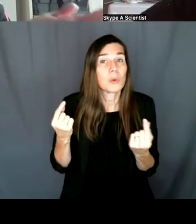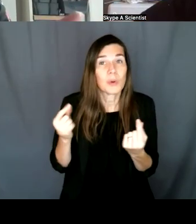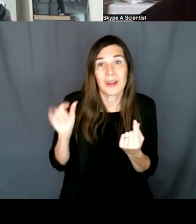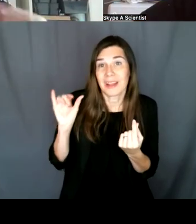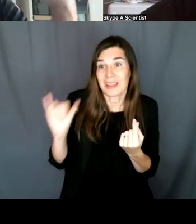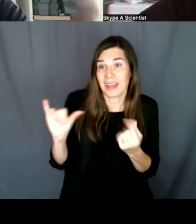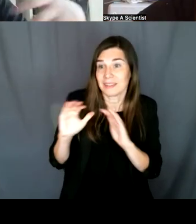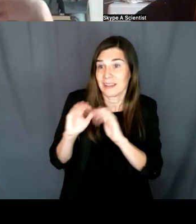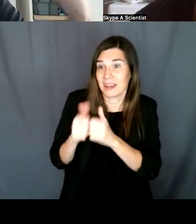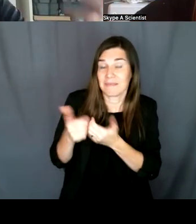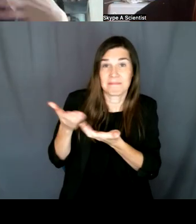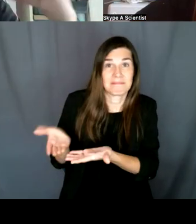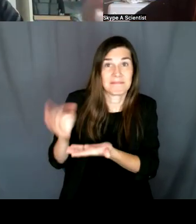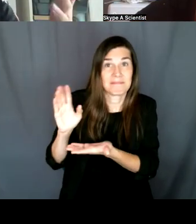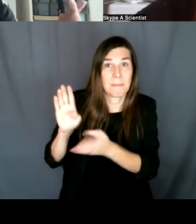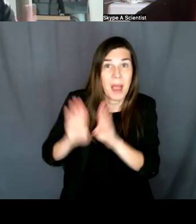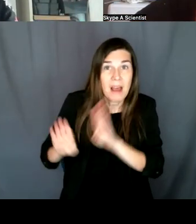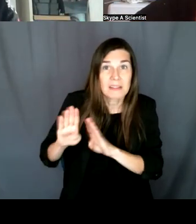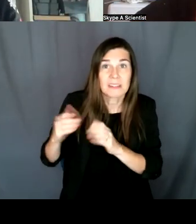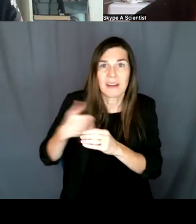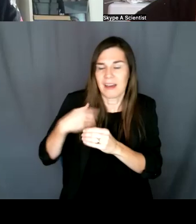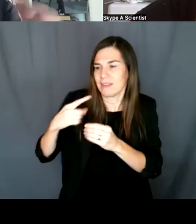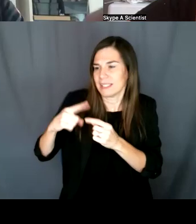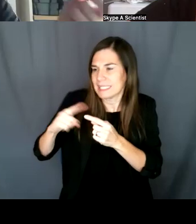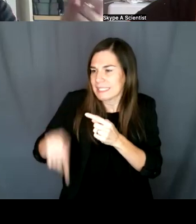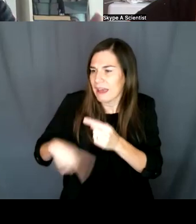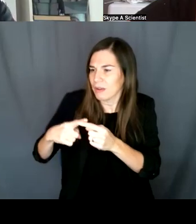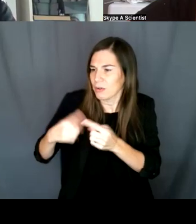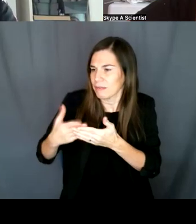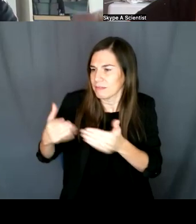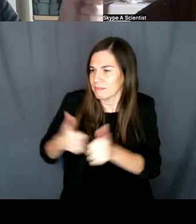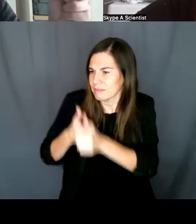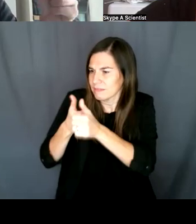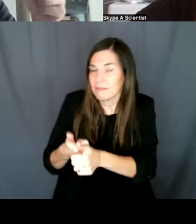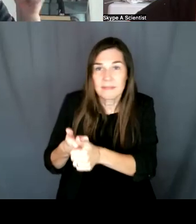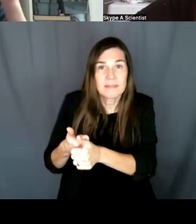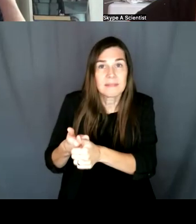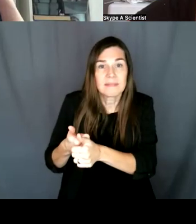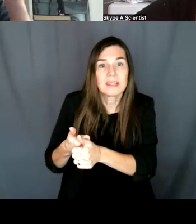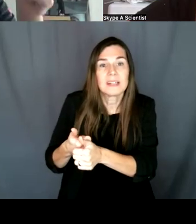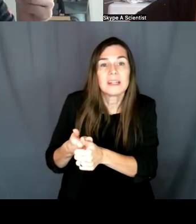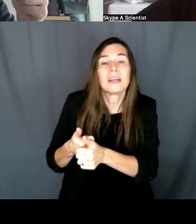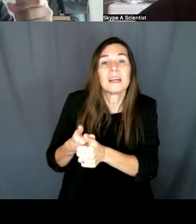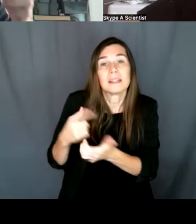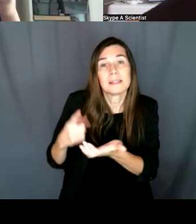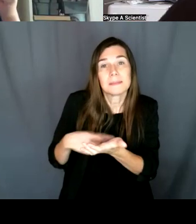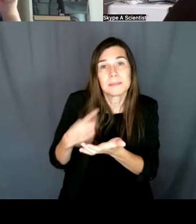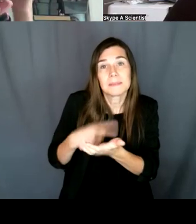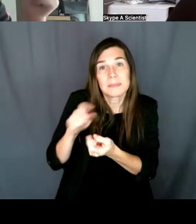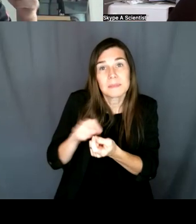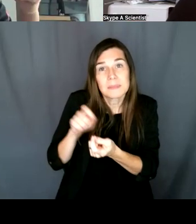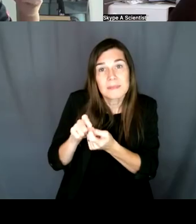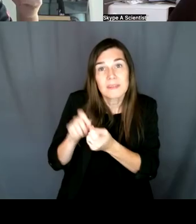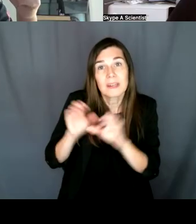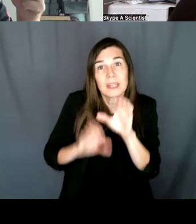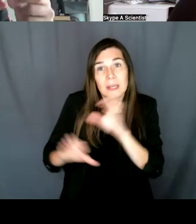the way that it is. There's a cycle that things follow. And sometimes you can follow the specific chemicals or proteins